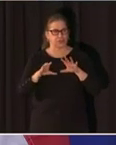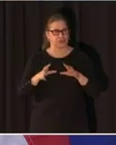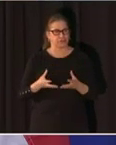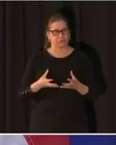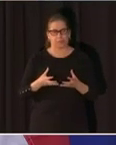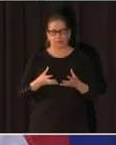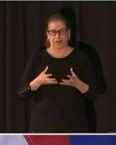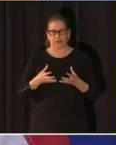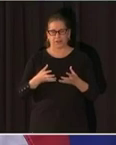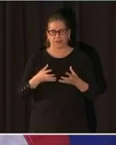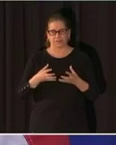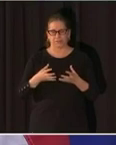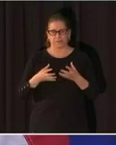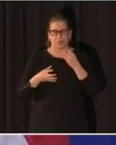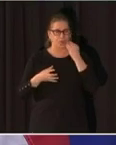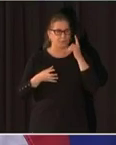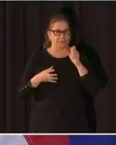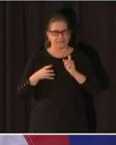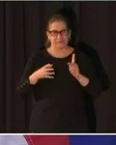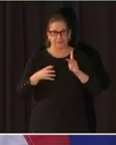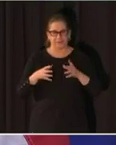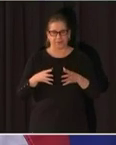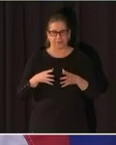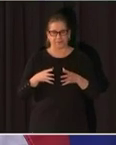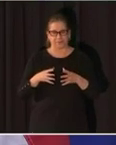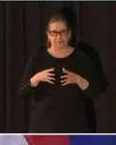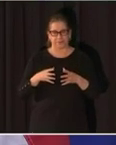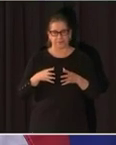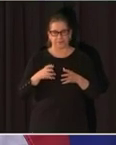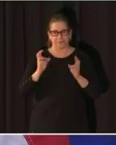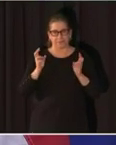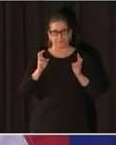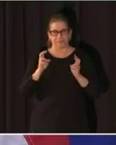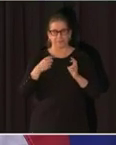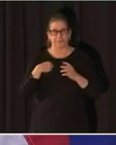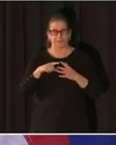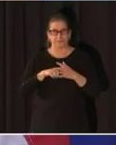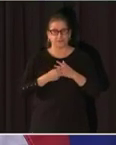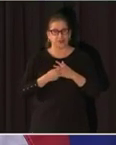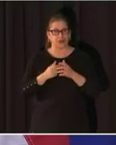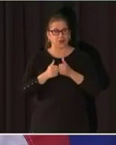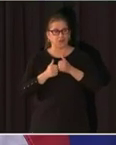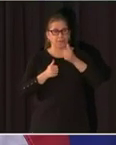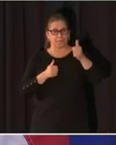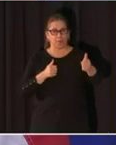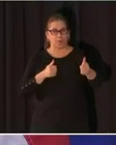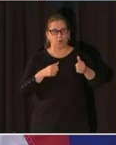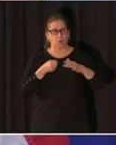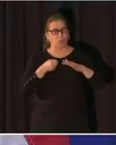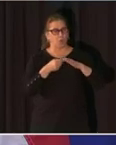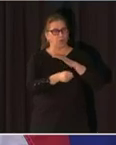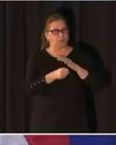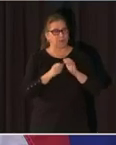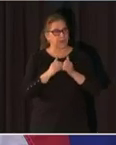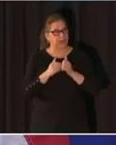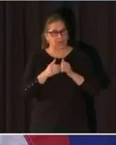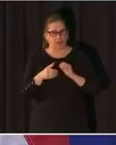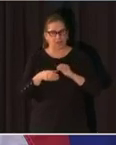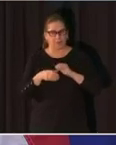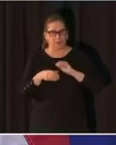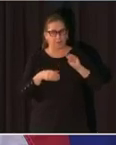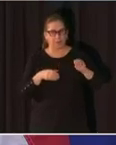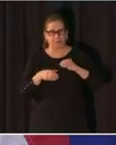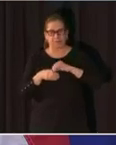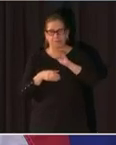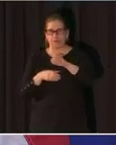a remote quarantine site. These are hotel rooms that we are providing to residents who need to quarantine or isolate